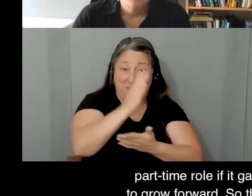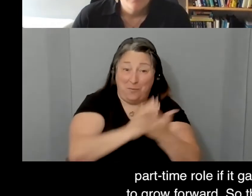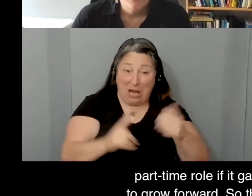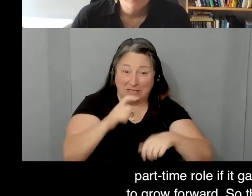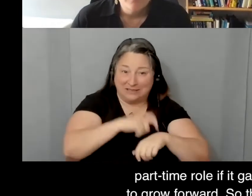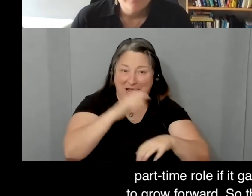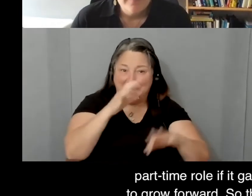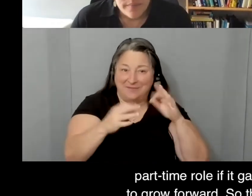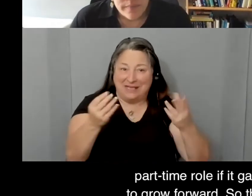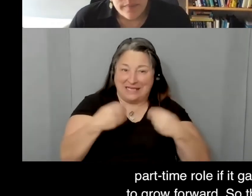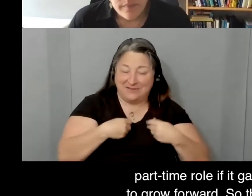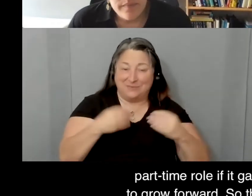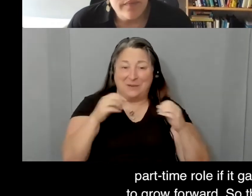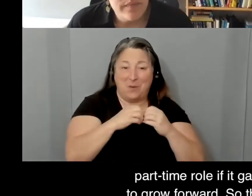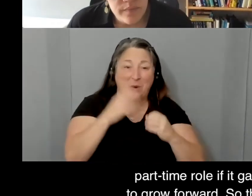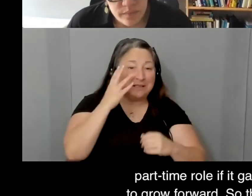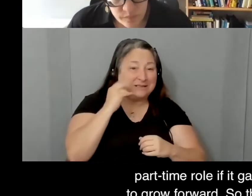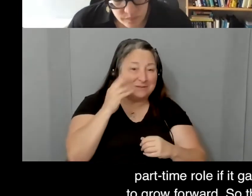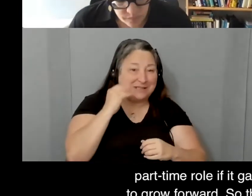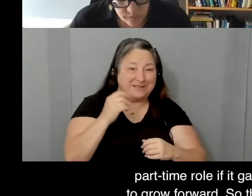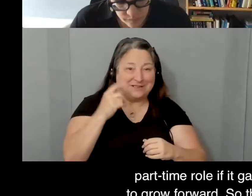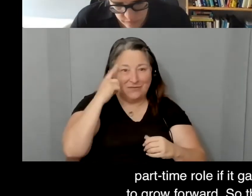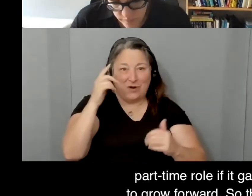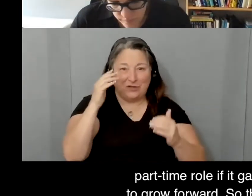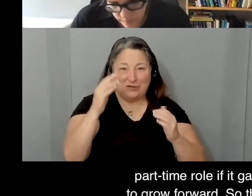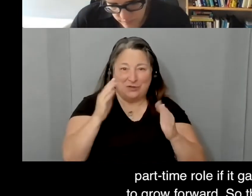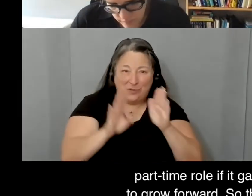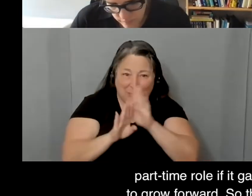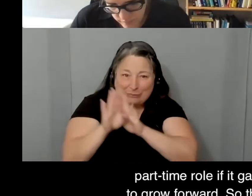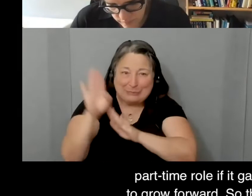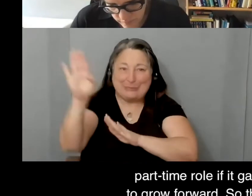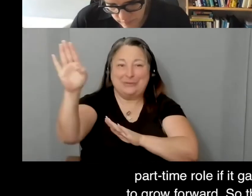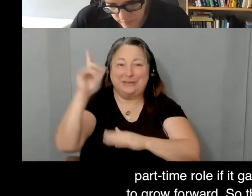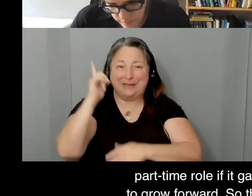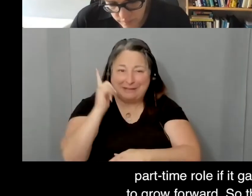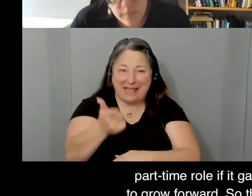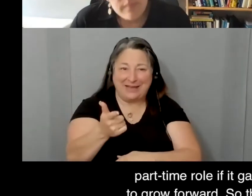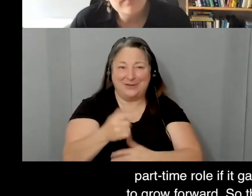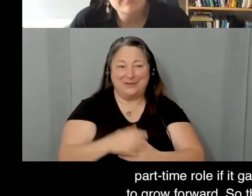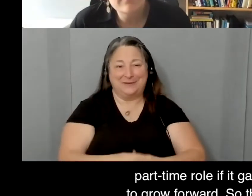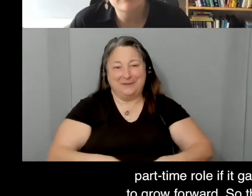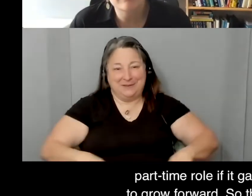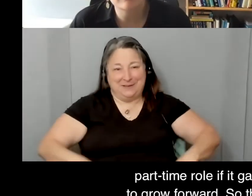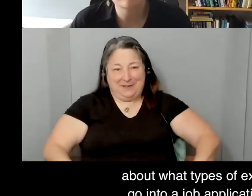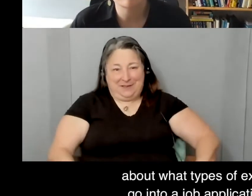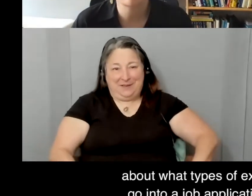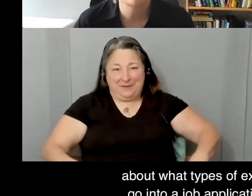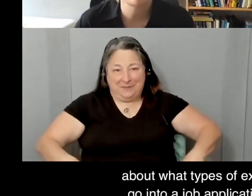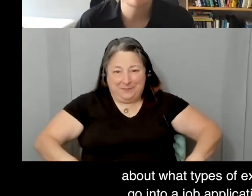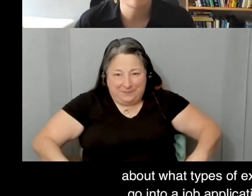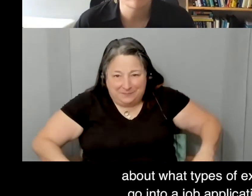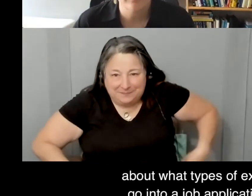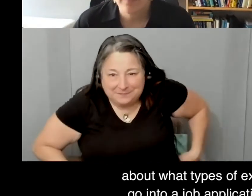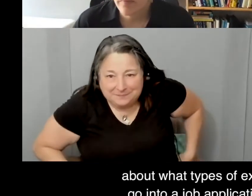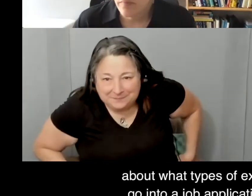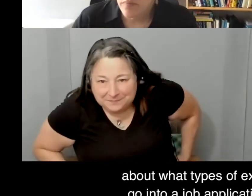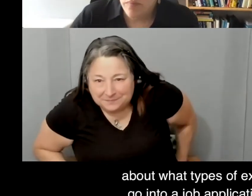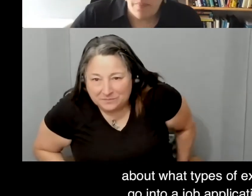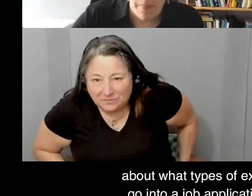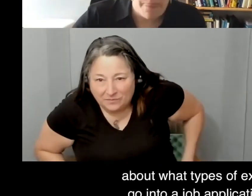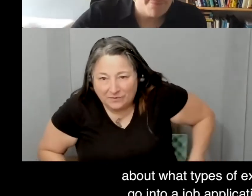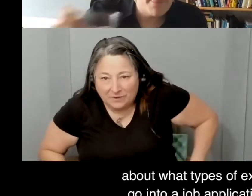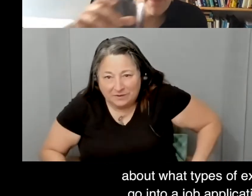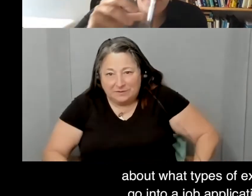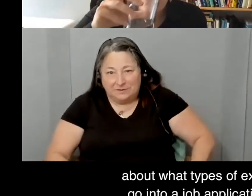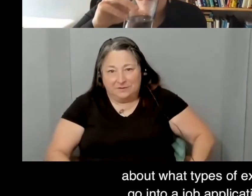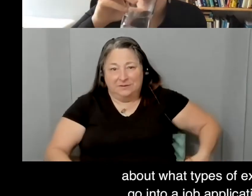valuable experience to grow forward. So the two questions are really about what